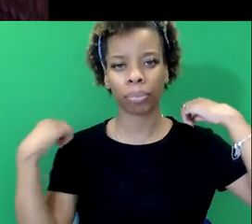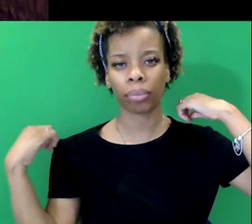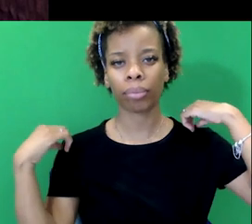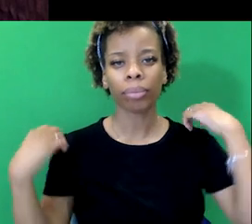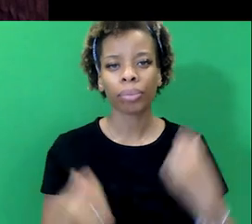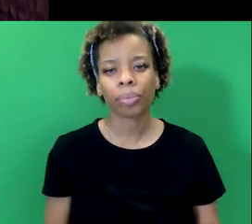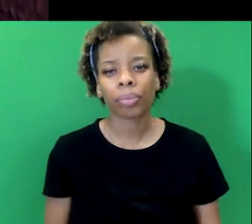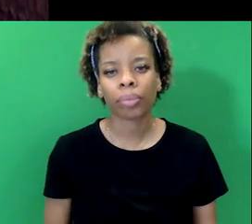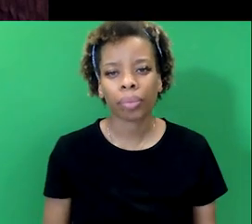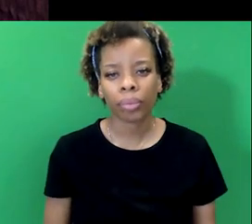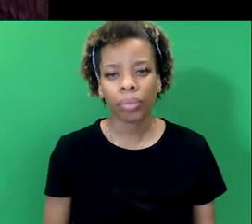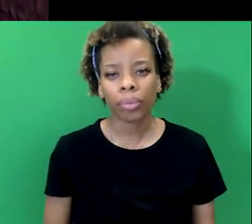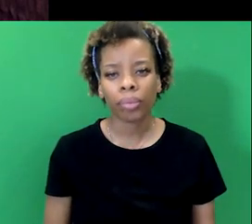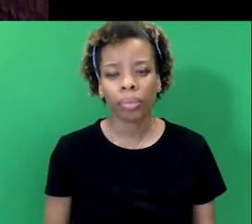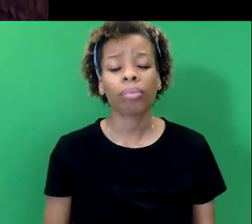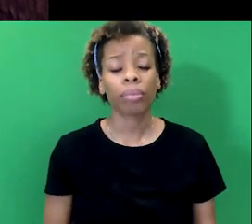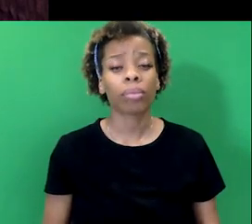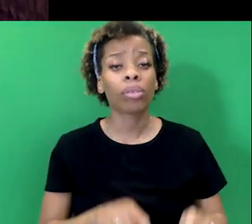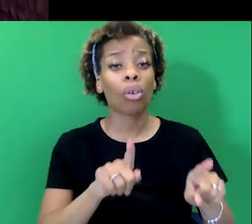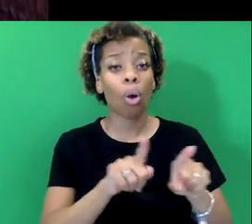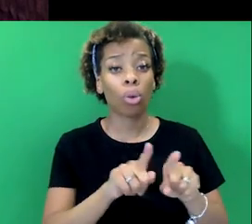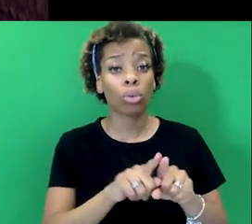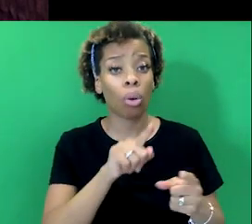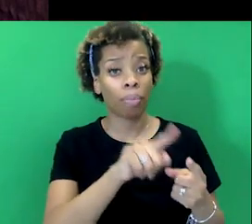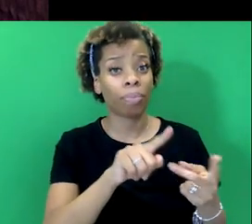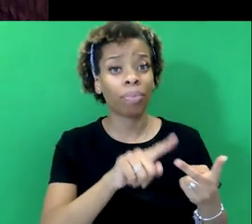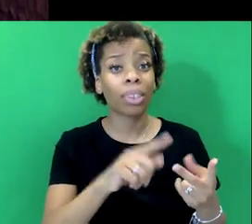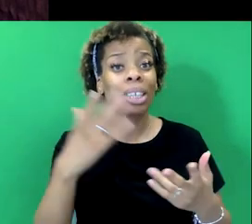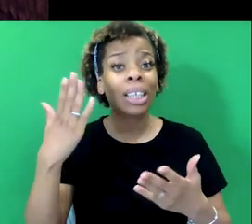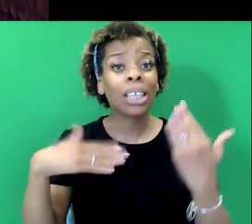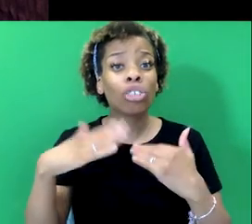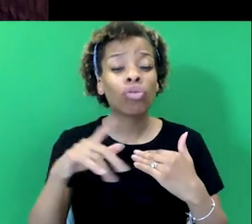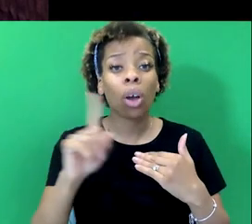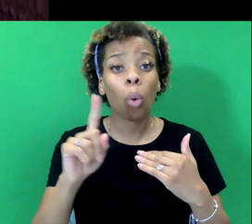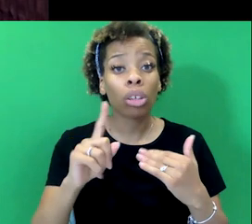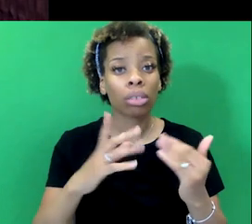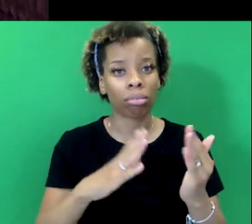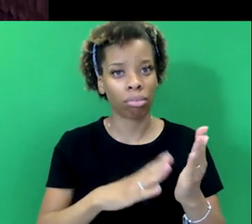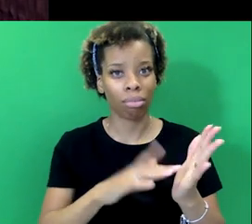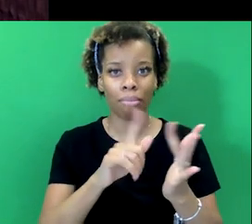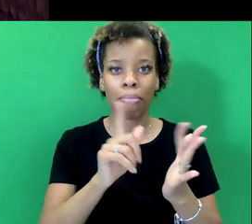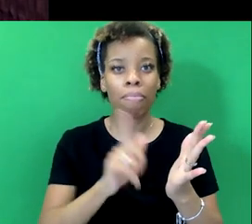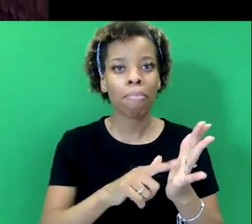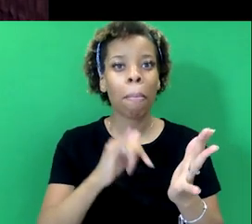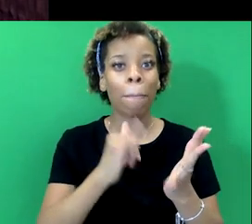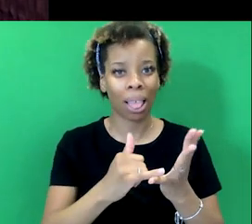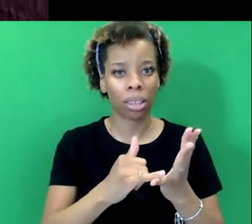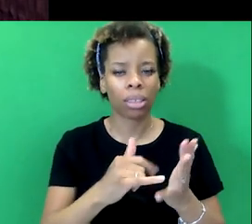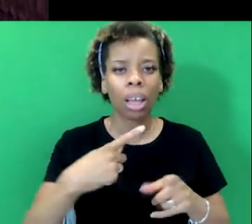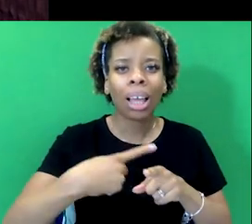also combines the history of the mills and the way that the English working class were enslaved